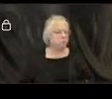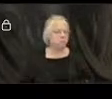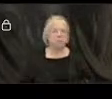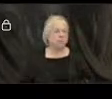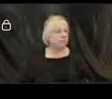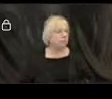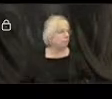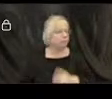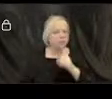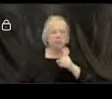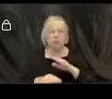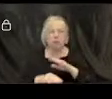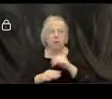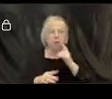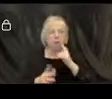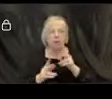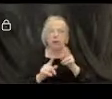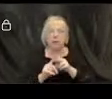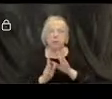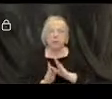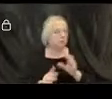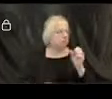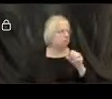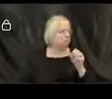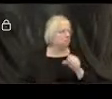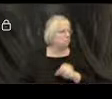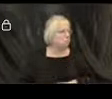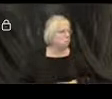Did you call for the applicant? Yes, I did.